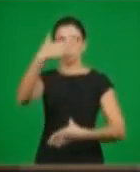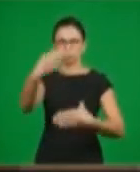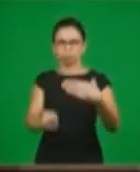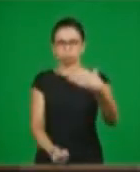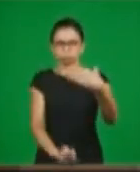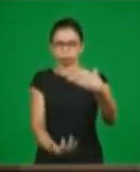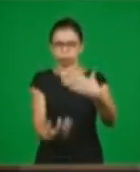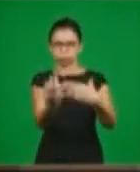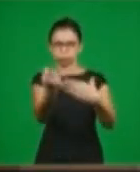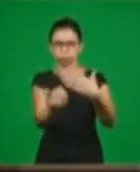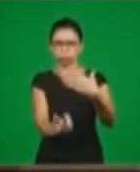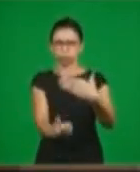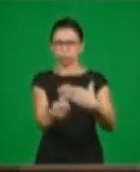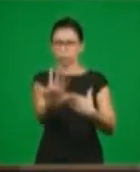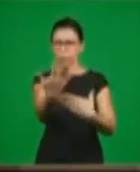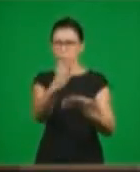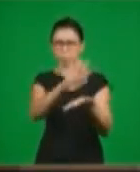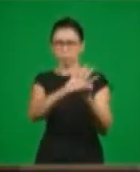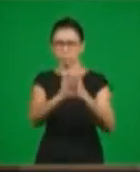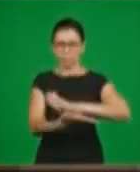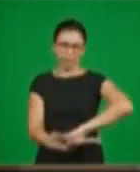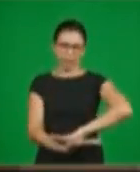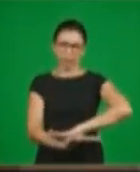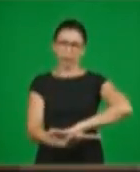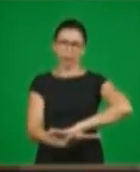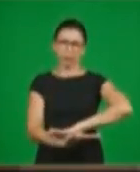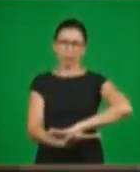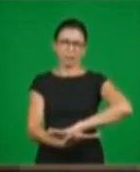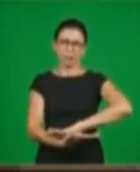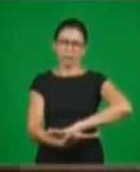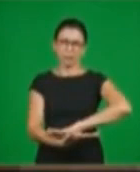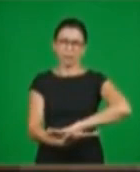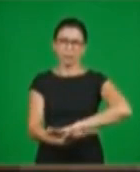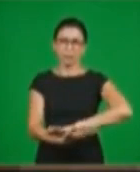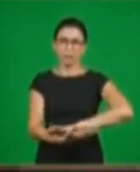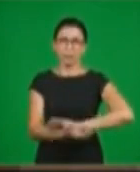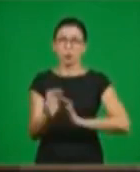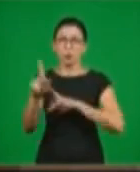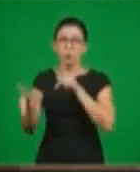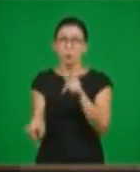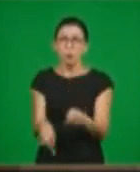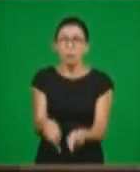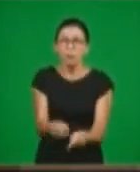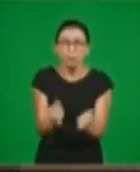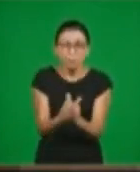The walls were set on fire. The people that stayed,